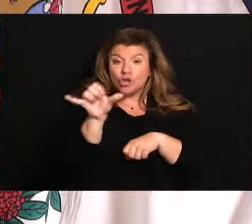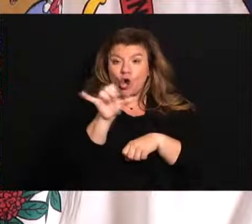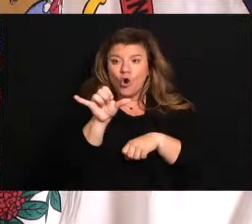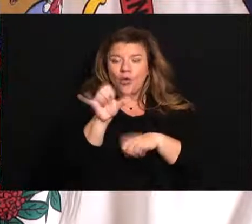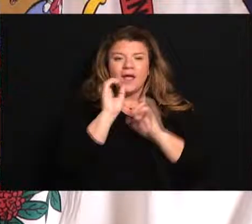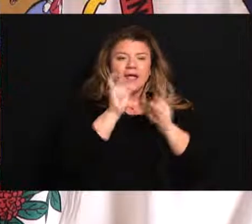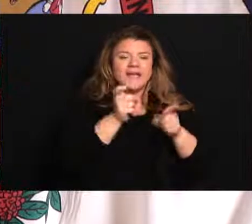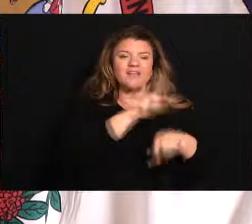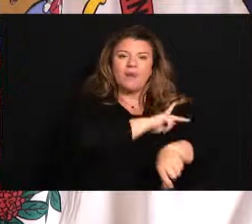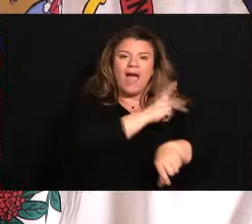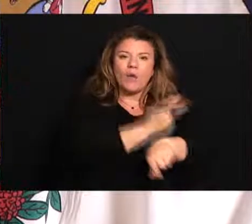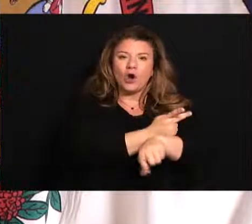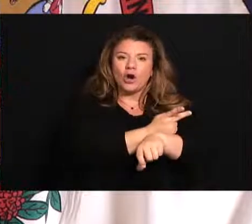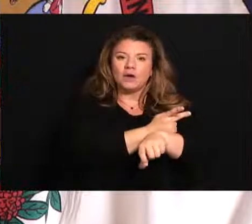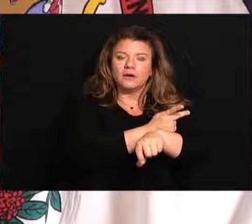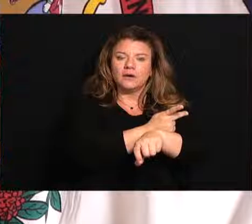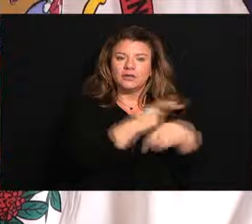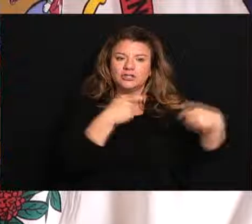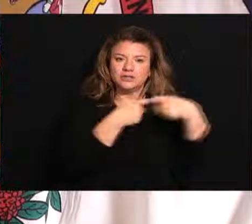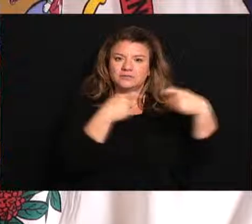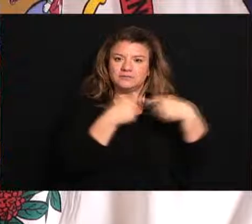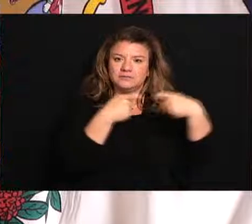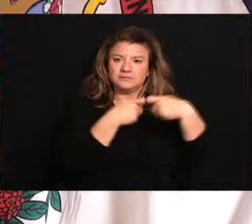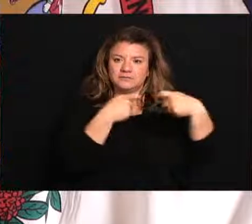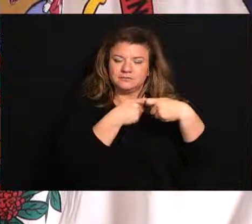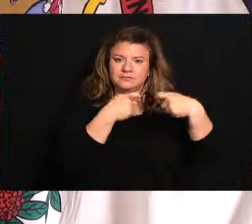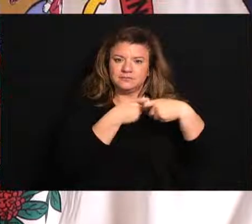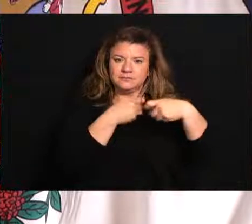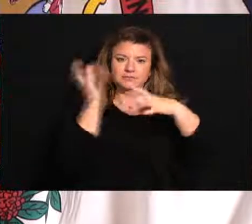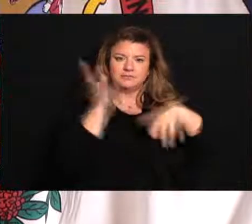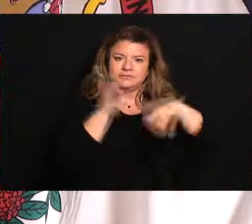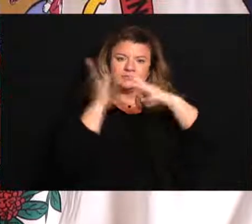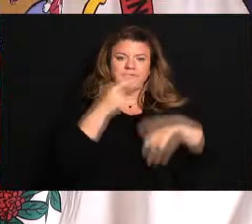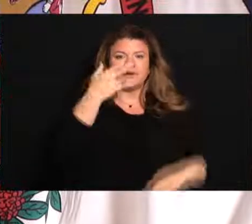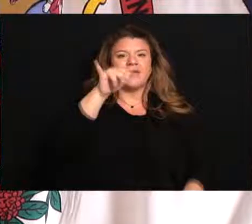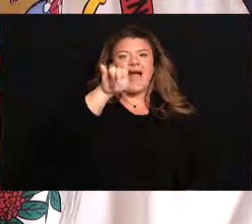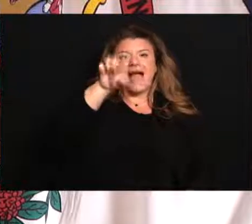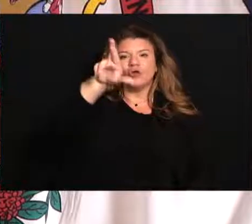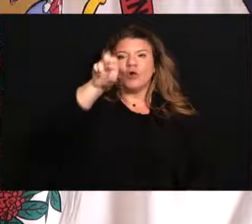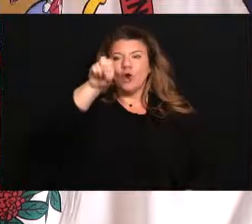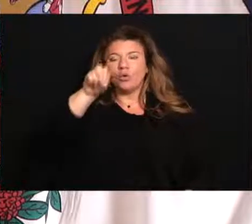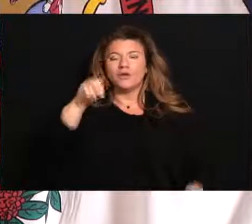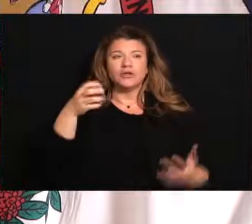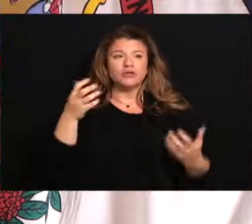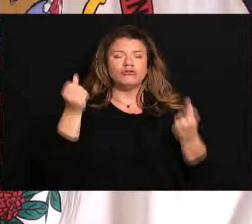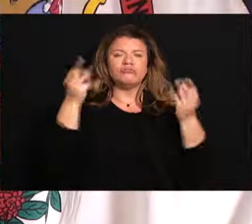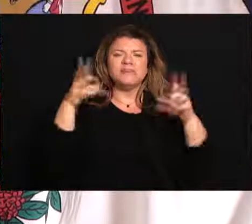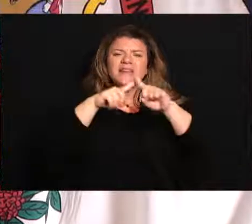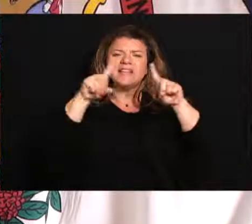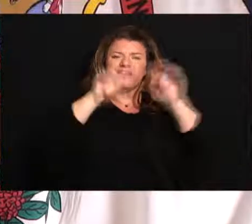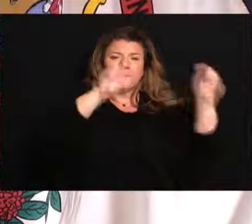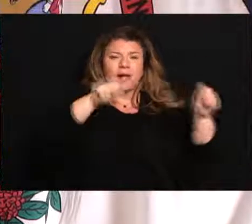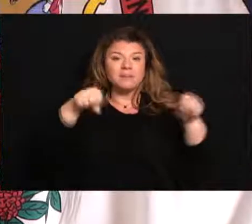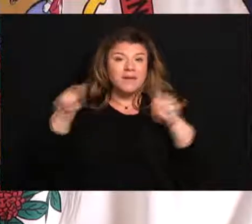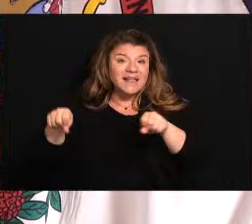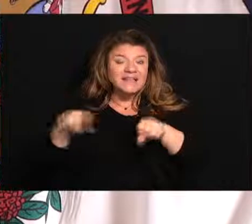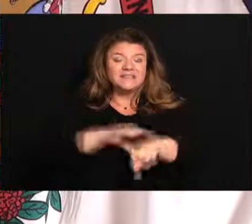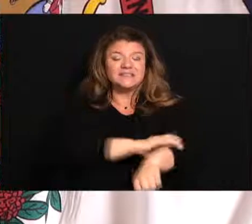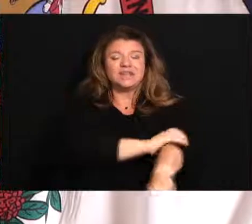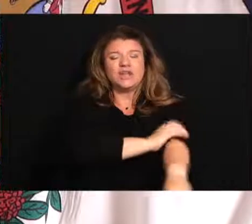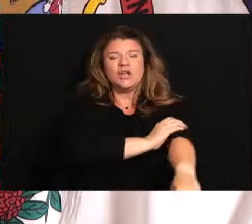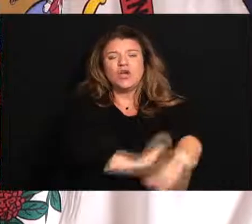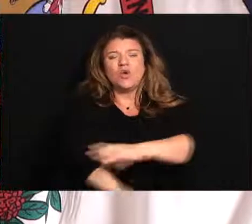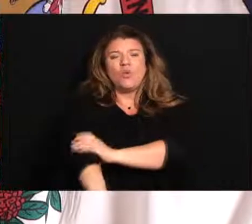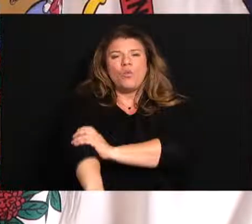power generation from the hydro end of it. And so there's all kinds of possibilities there. We just need to